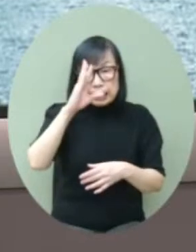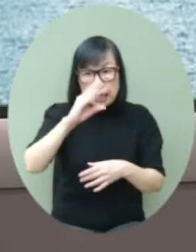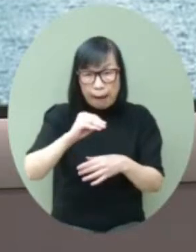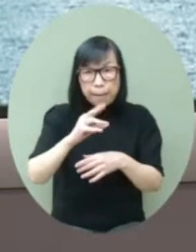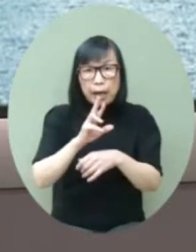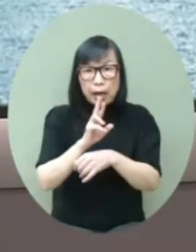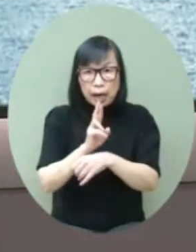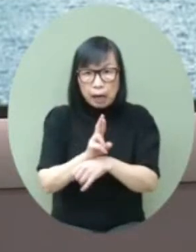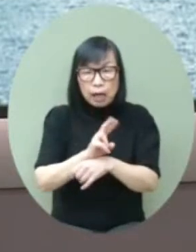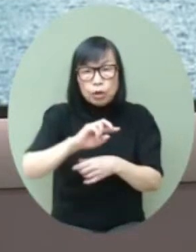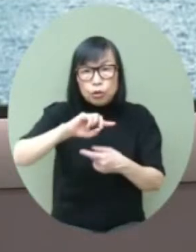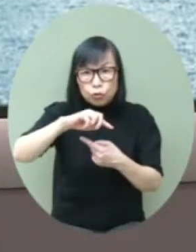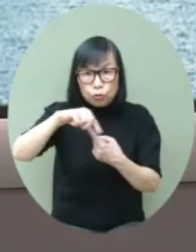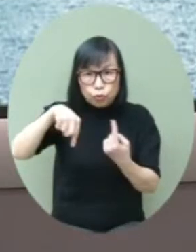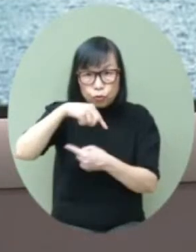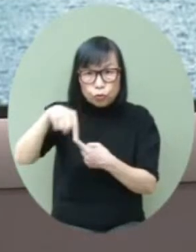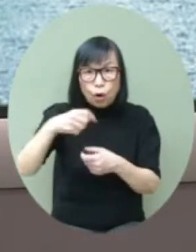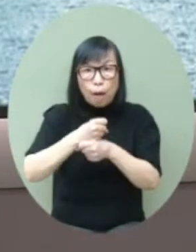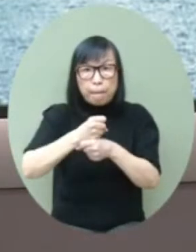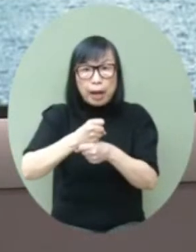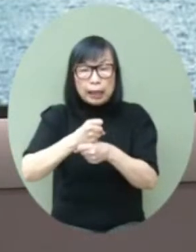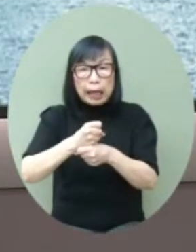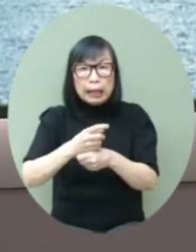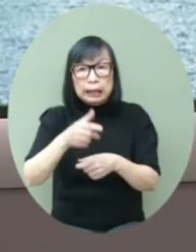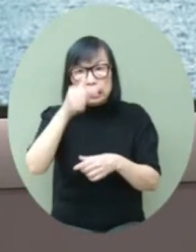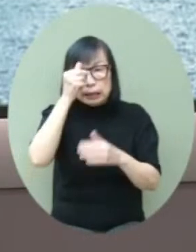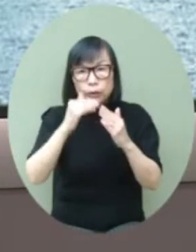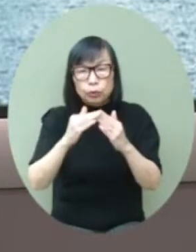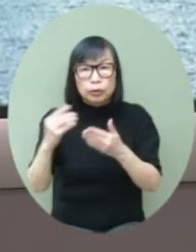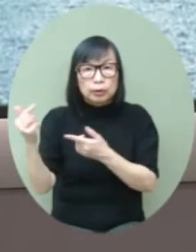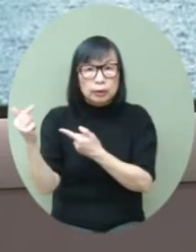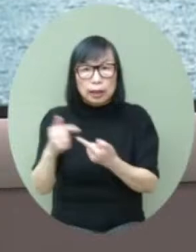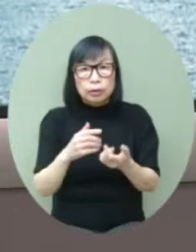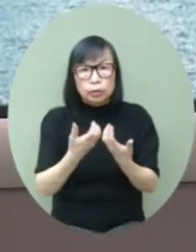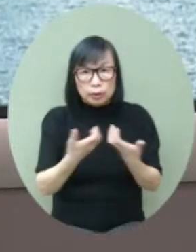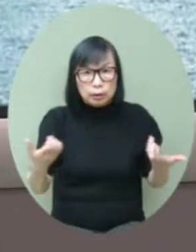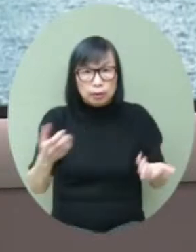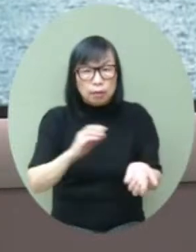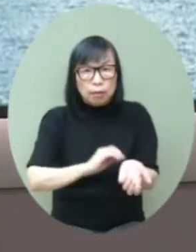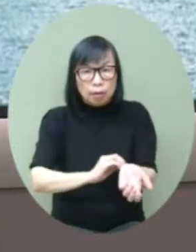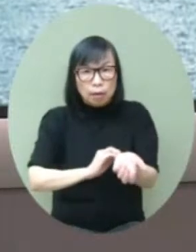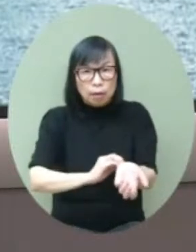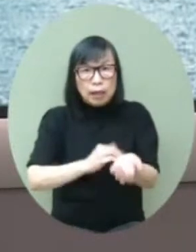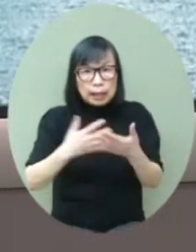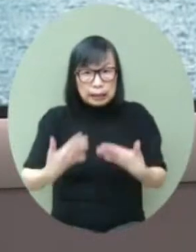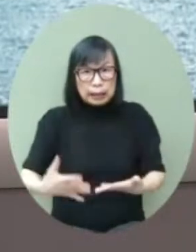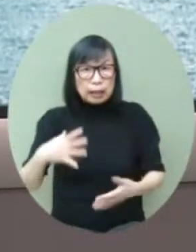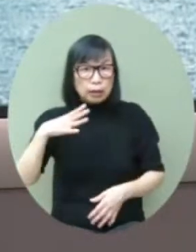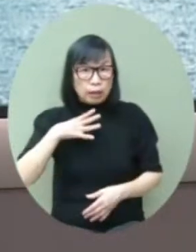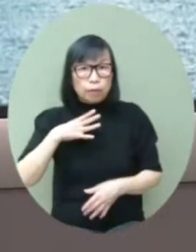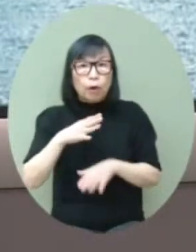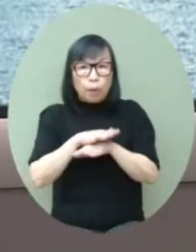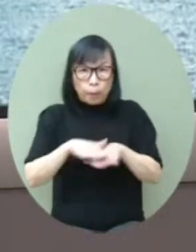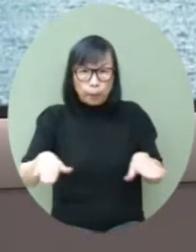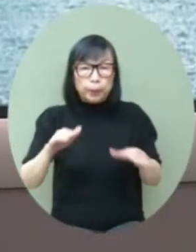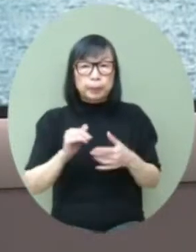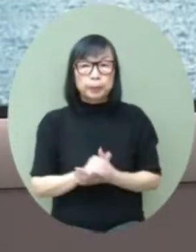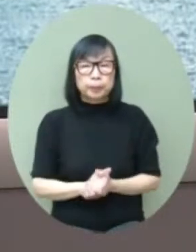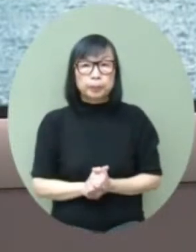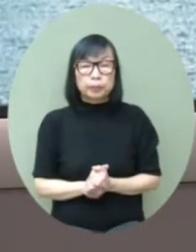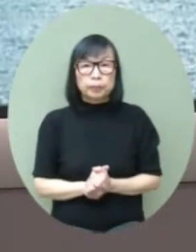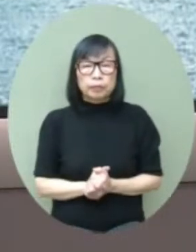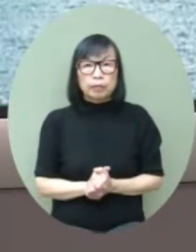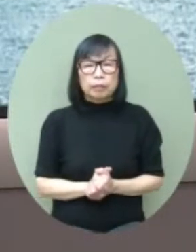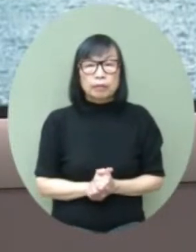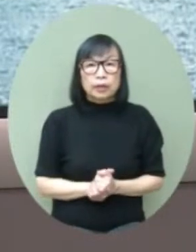tested positive this morning, and she has been transferred to Princess Margaret Hospital for isolation treatment. She's in